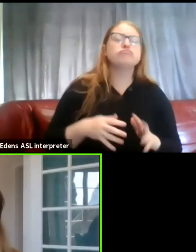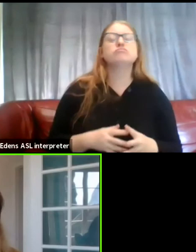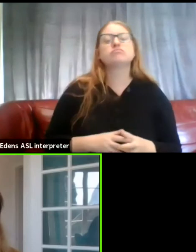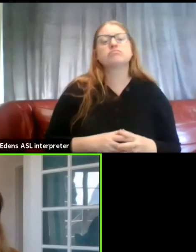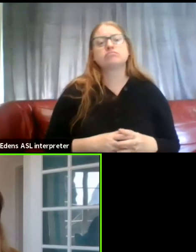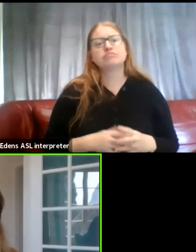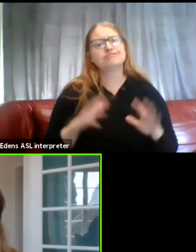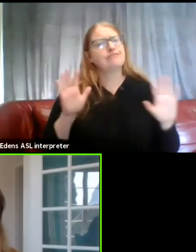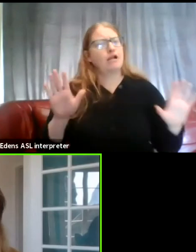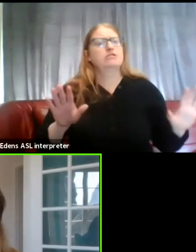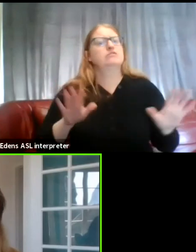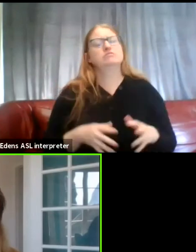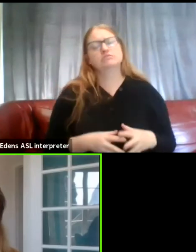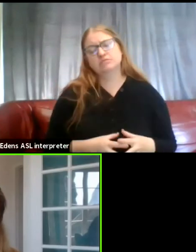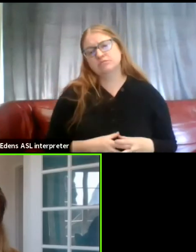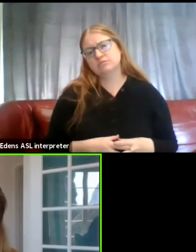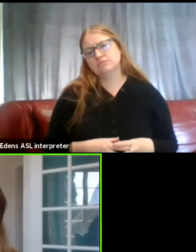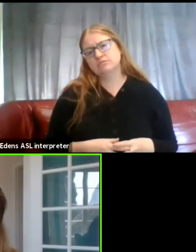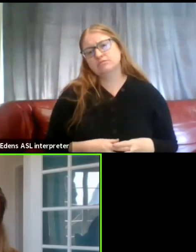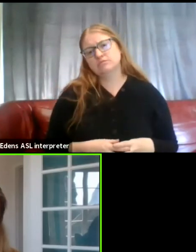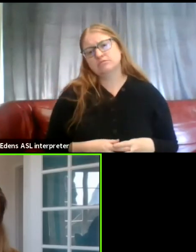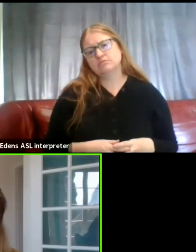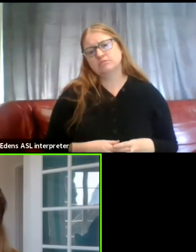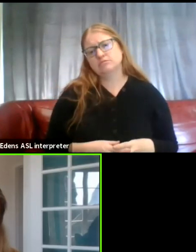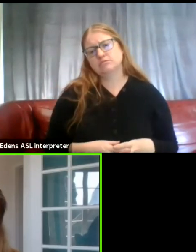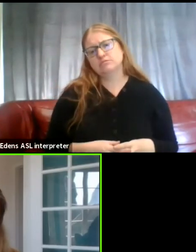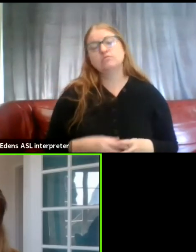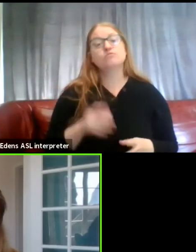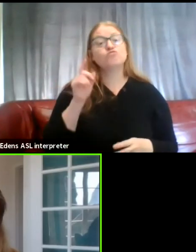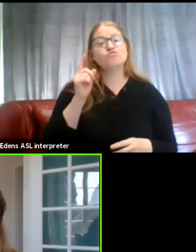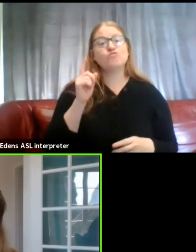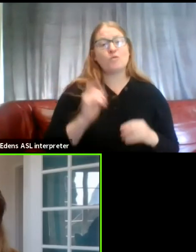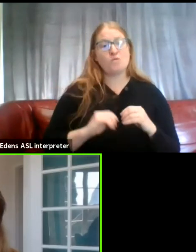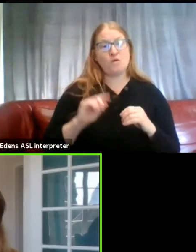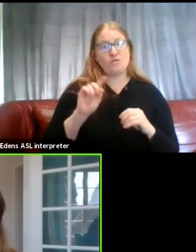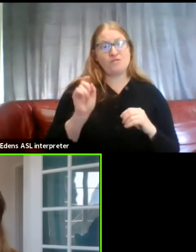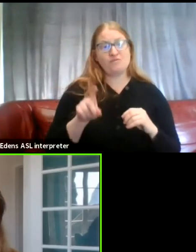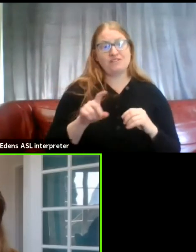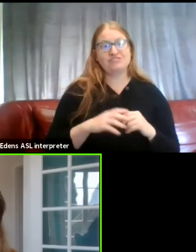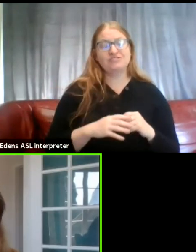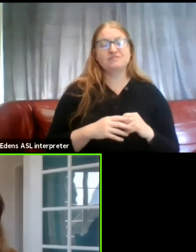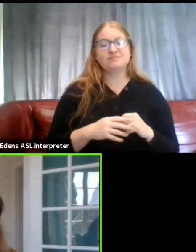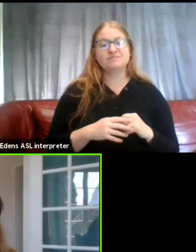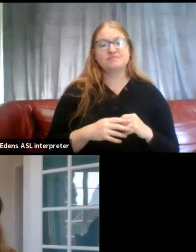they're fantastic. Okay, one more question here.